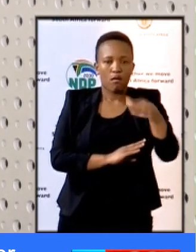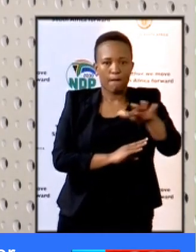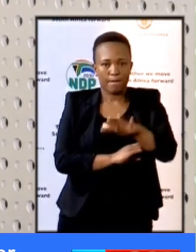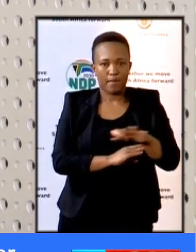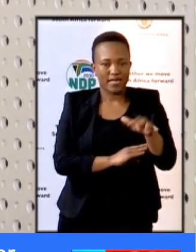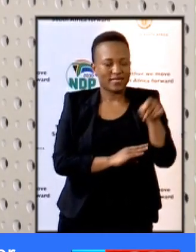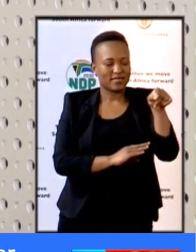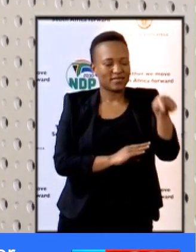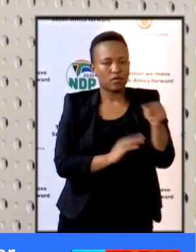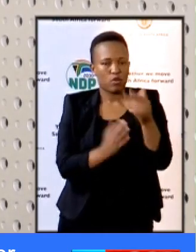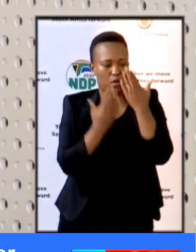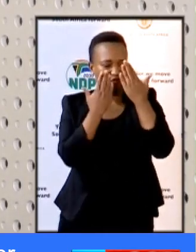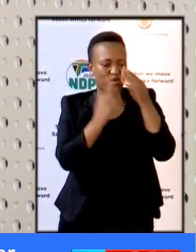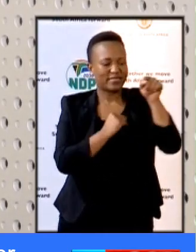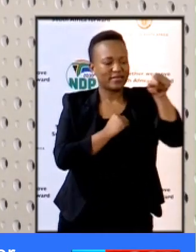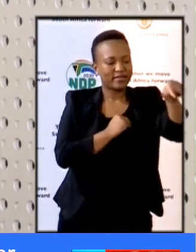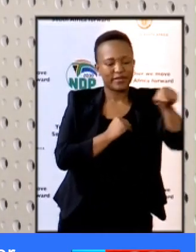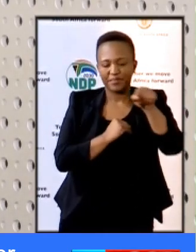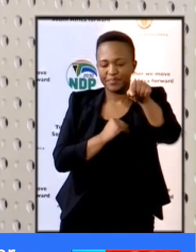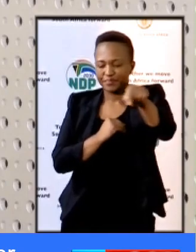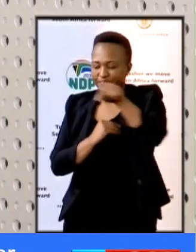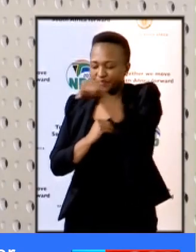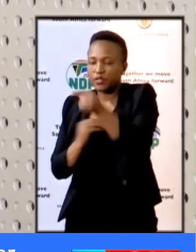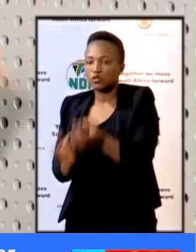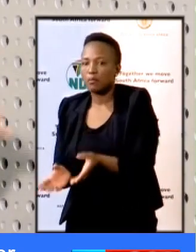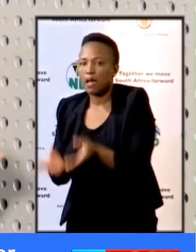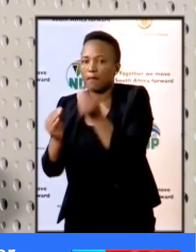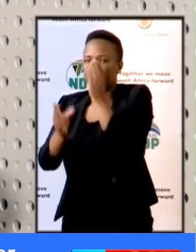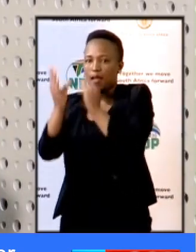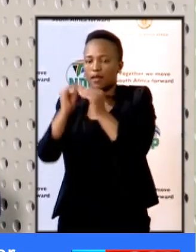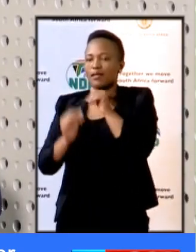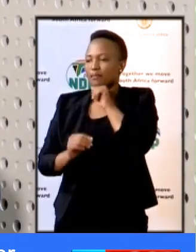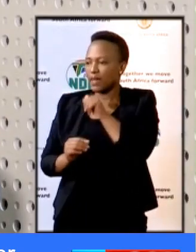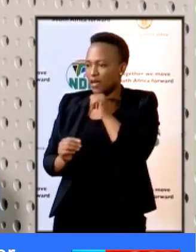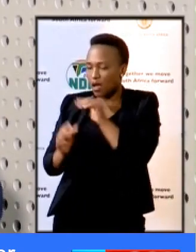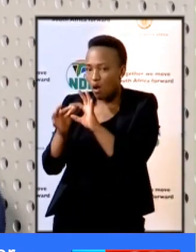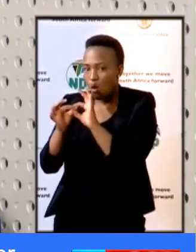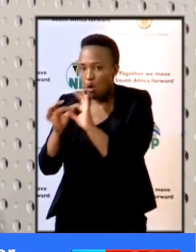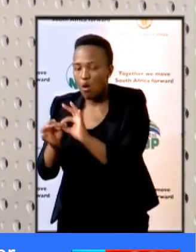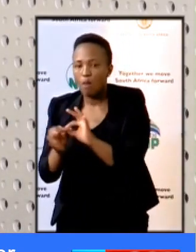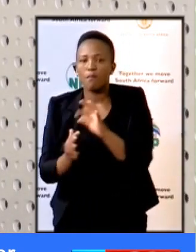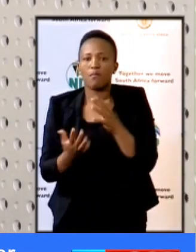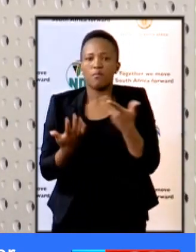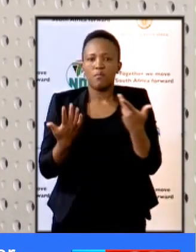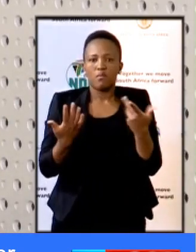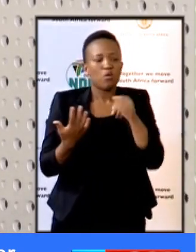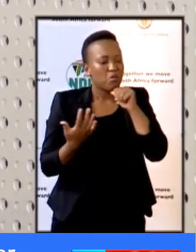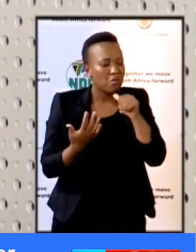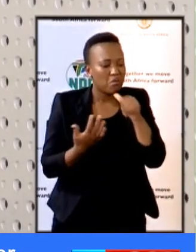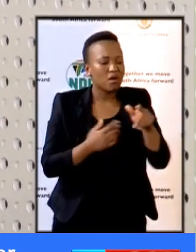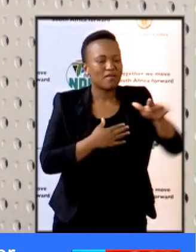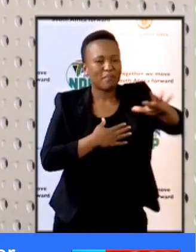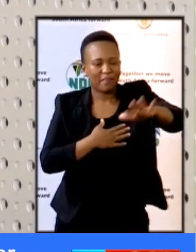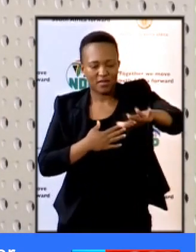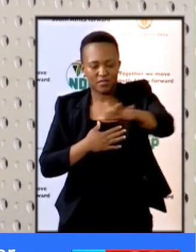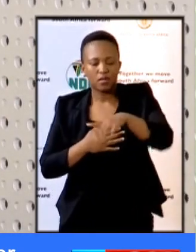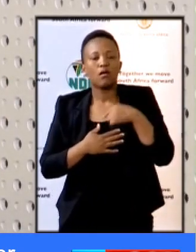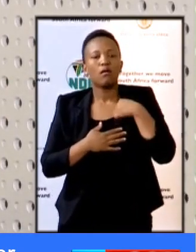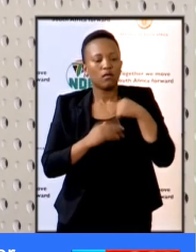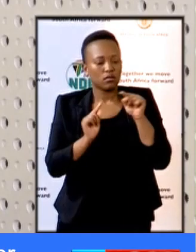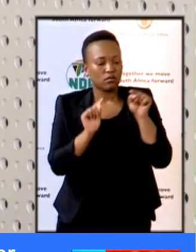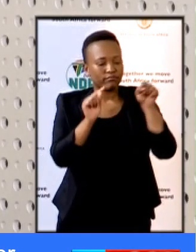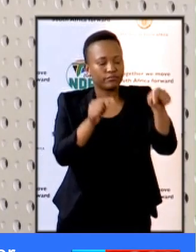bengakwazi ukuthola khona usizo, noma ngabe kusemakhaya noma ngabe kukuphi, ukuze sikwazi ukuthi sibathole